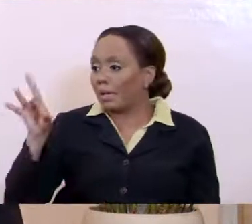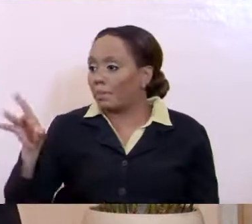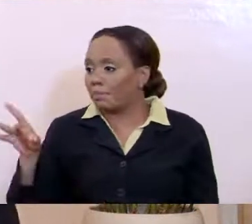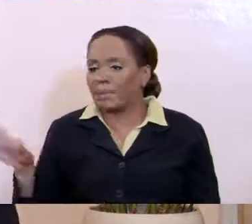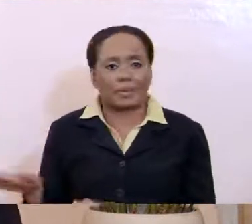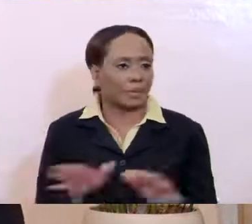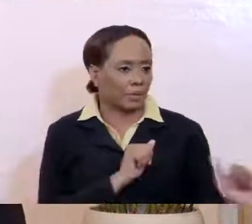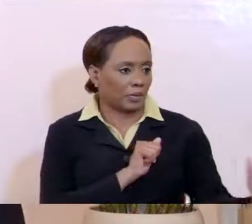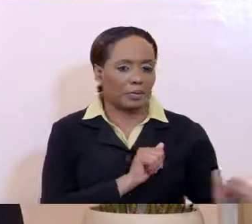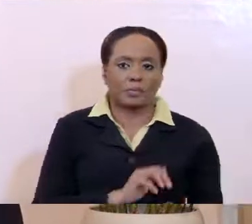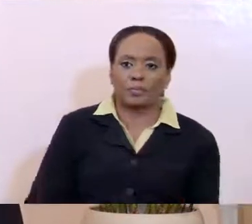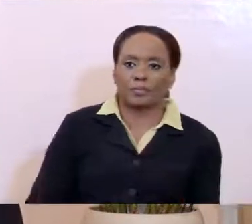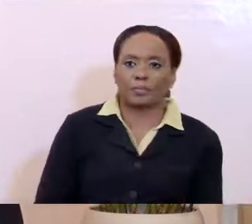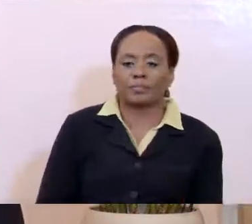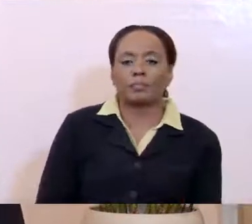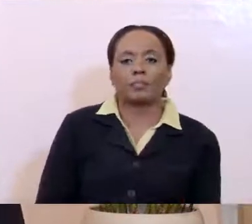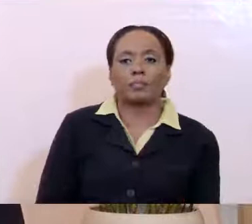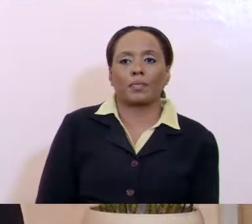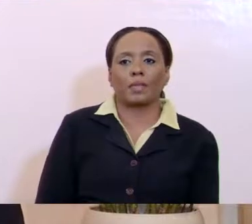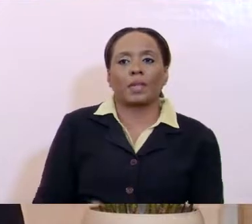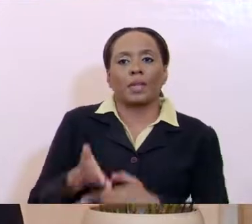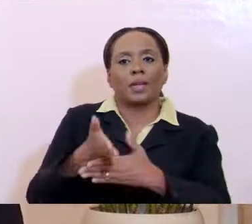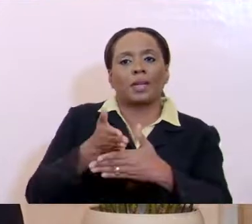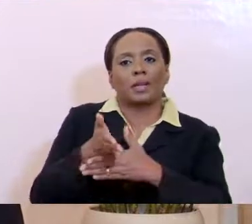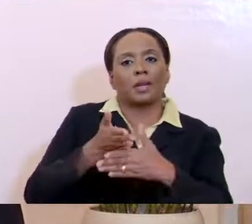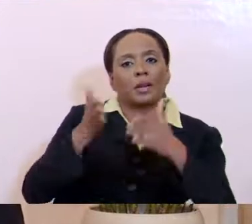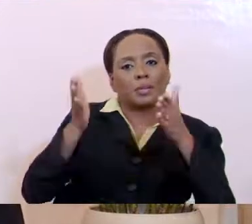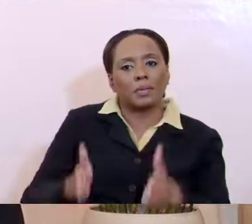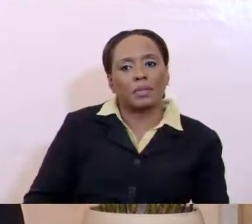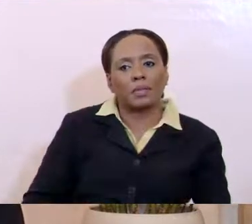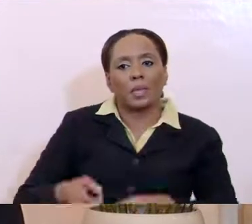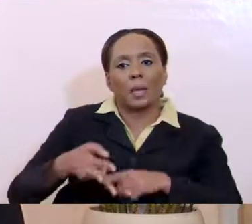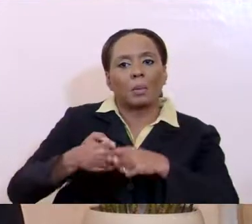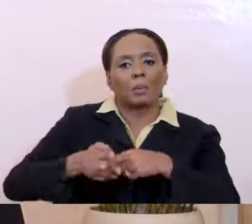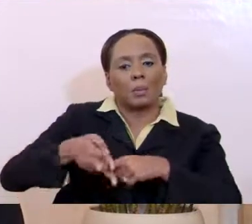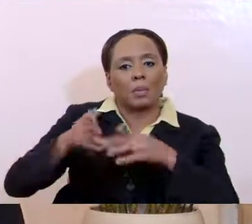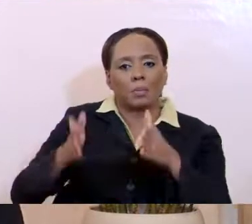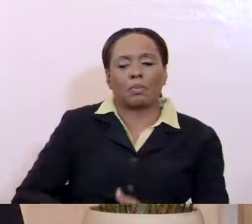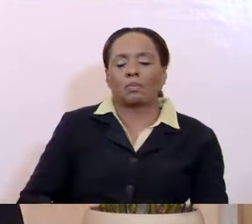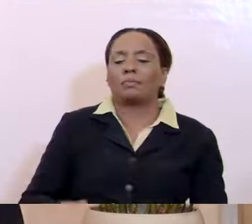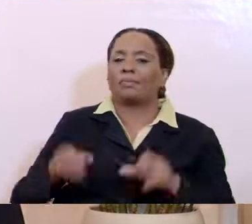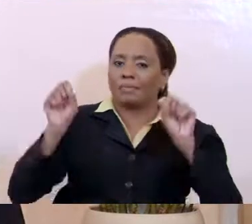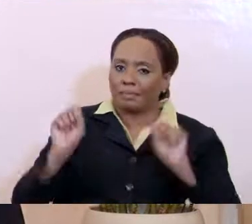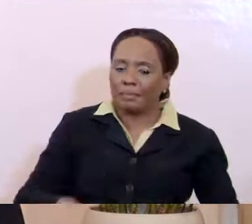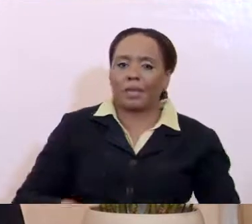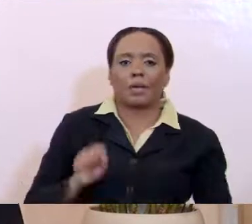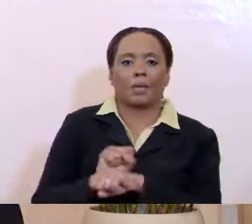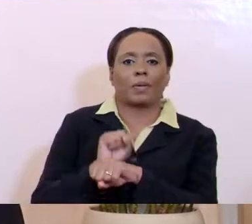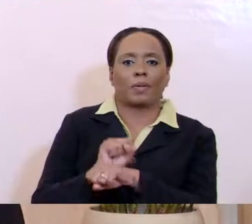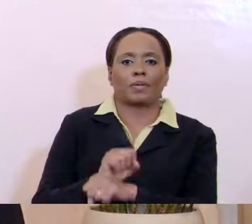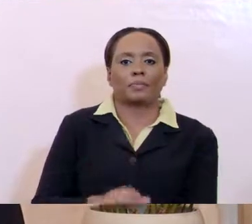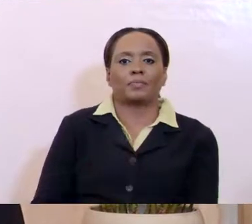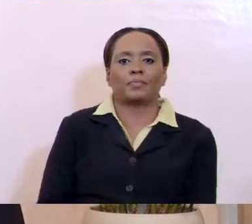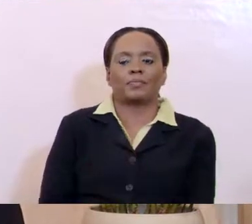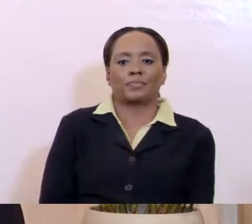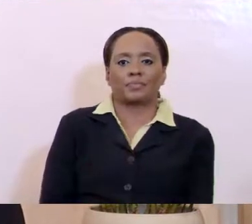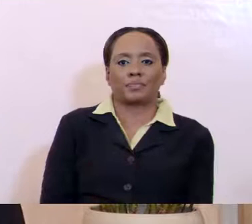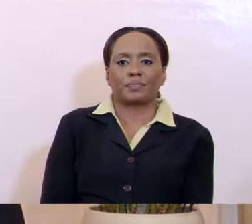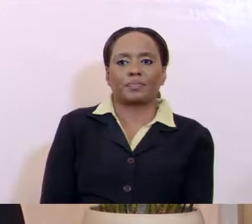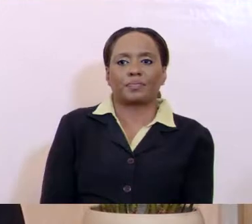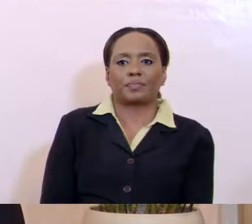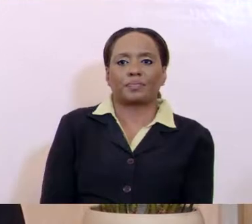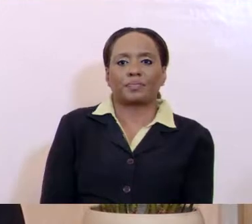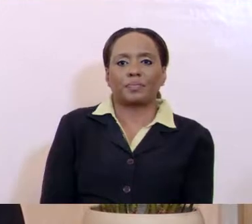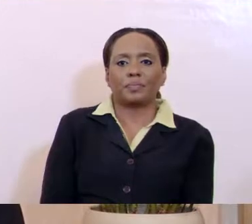Tradesmen, carpenters, plumbers, all those things will be allowed to work as needed. For those people who have